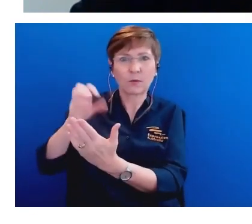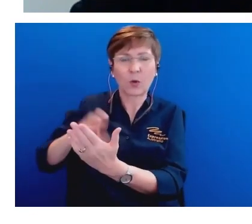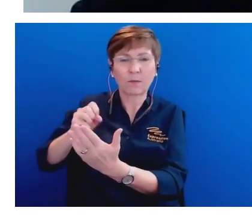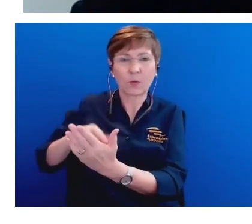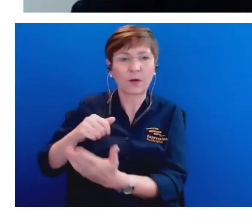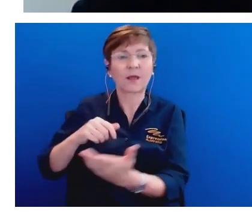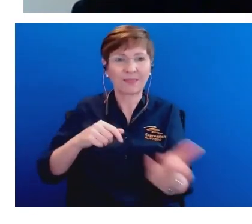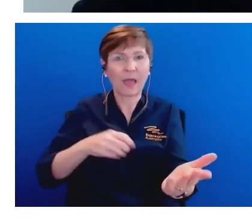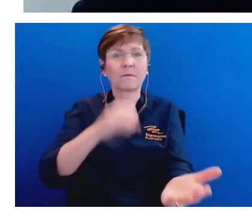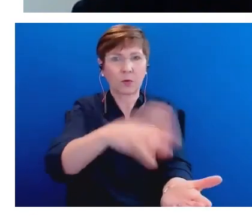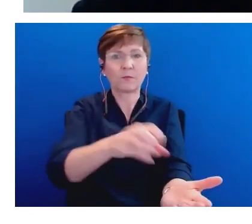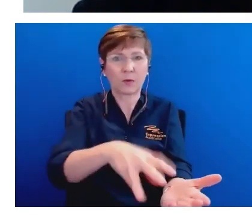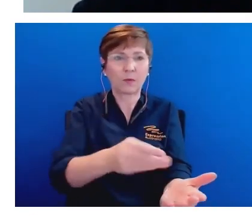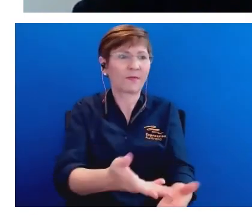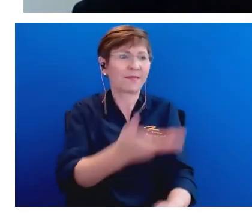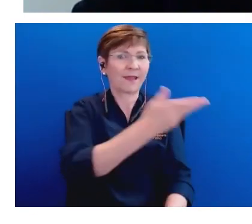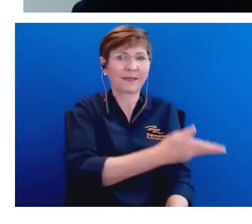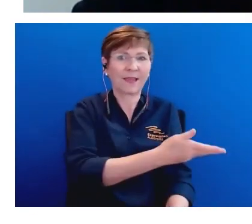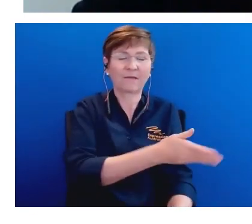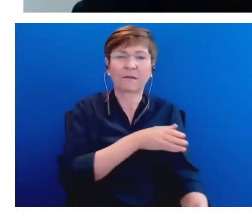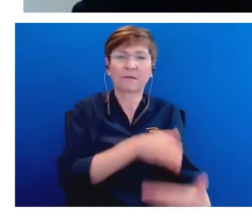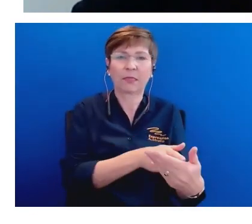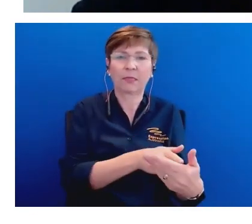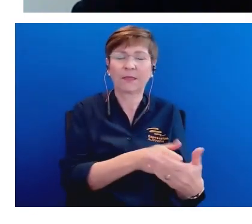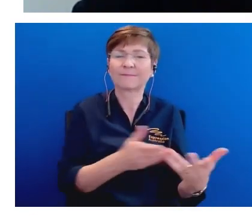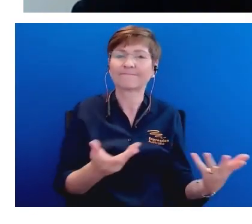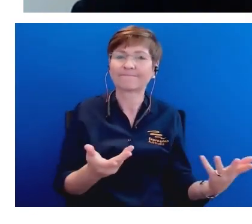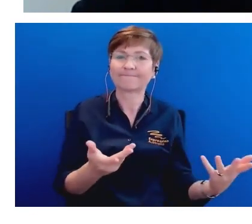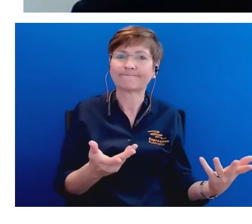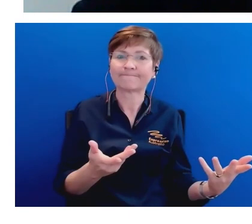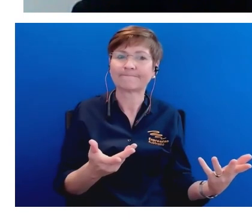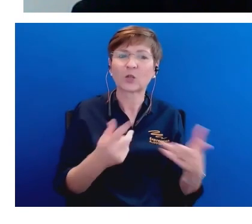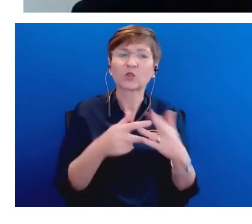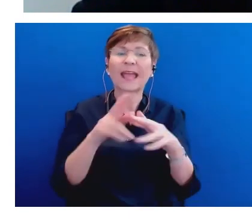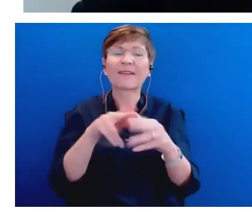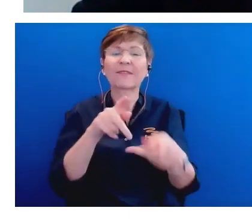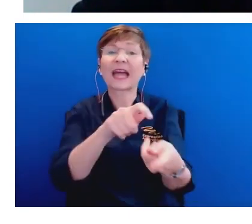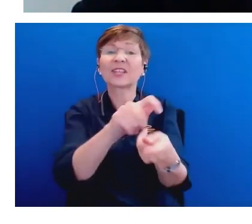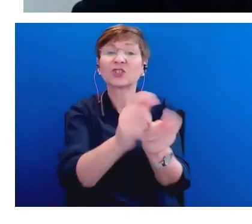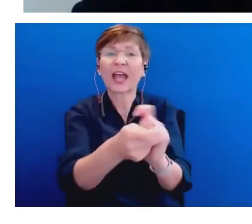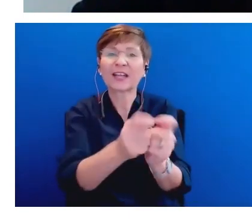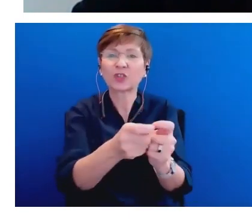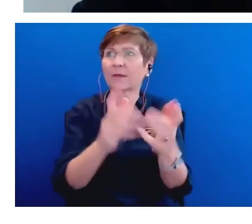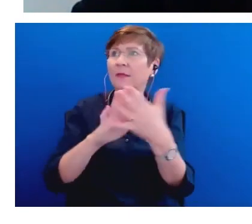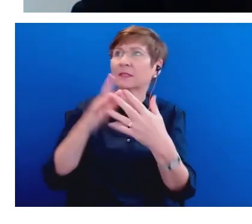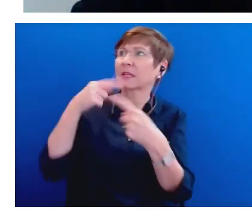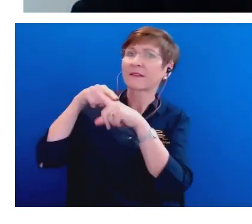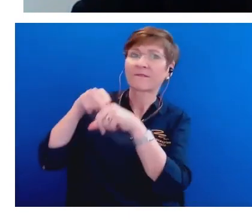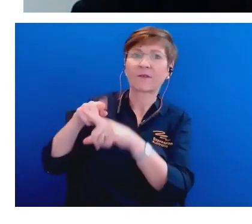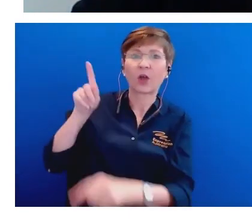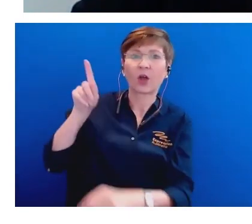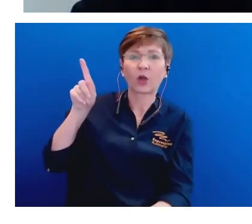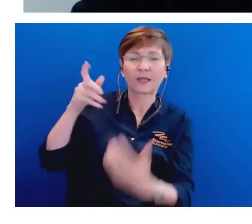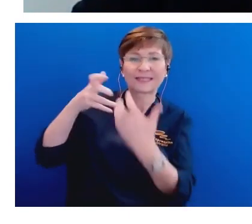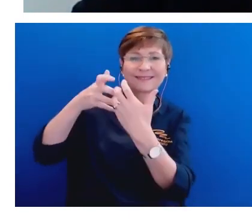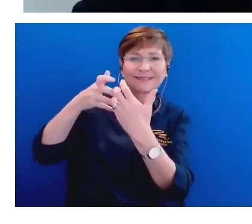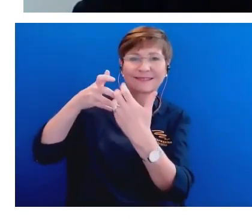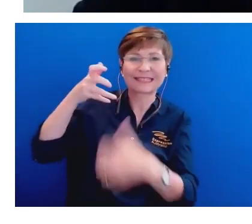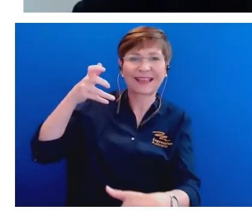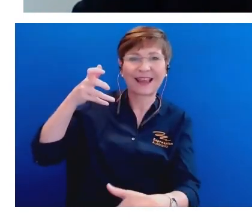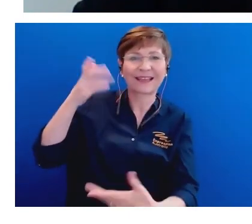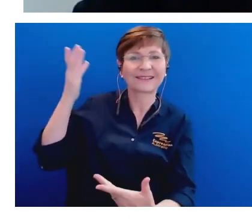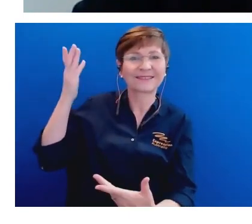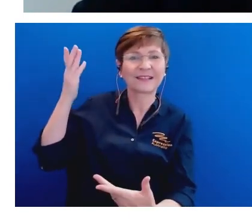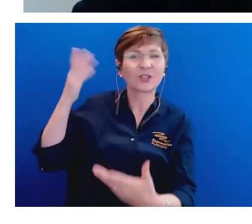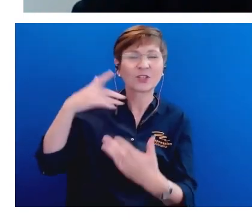you're not meeting your regulatory obligations. And so I think there's certainly scope for reform, really simple